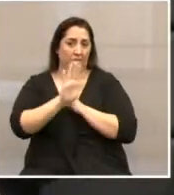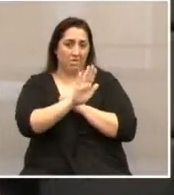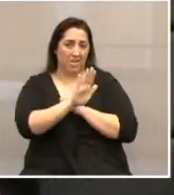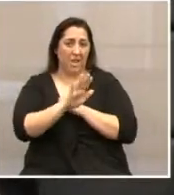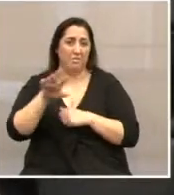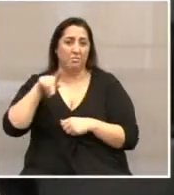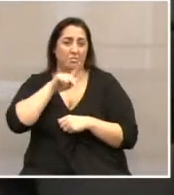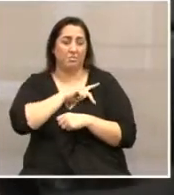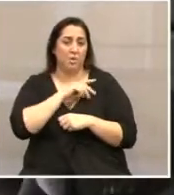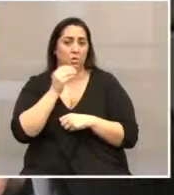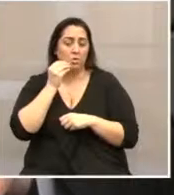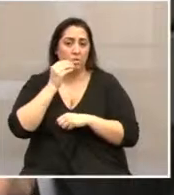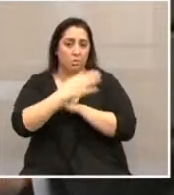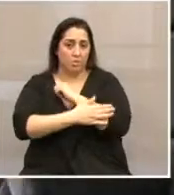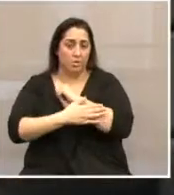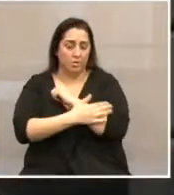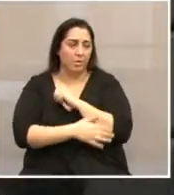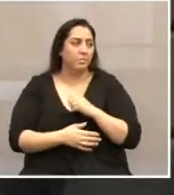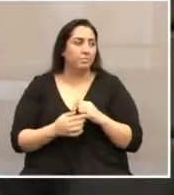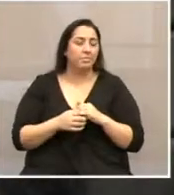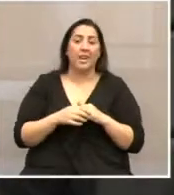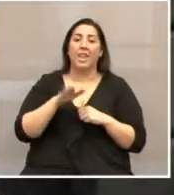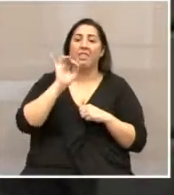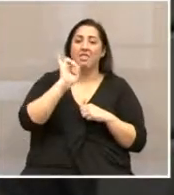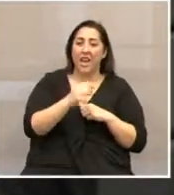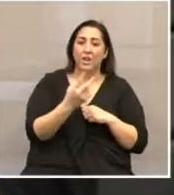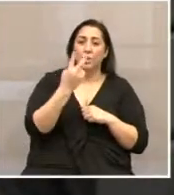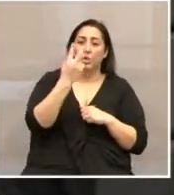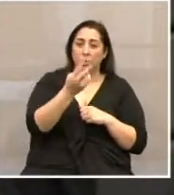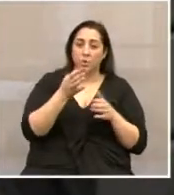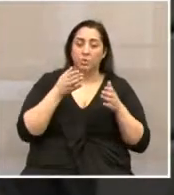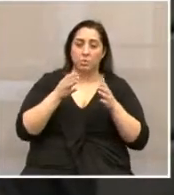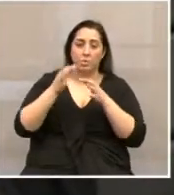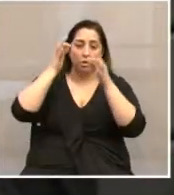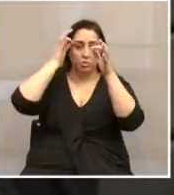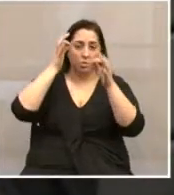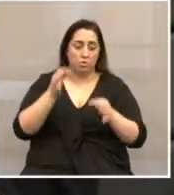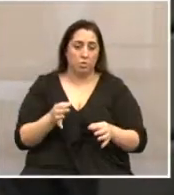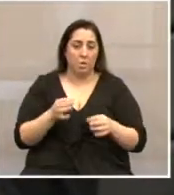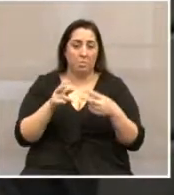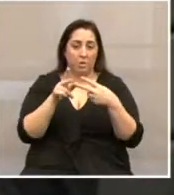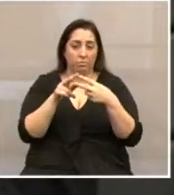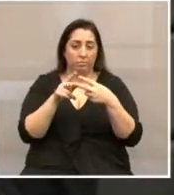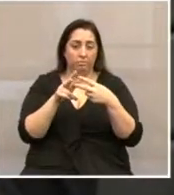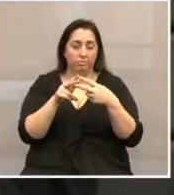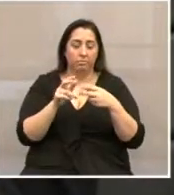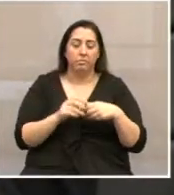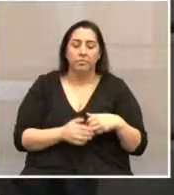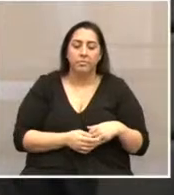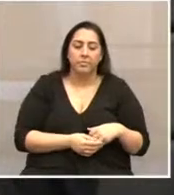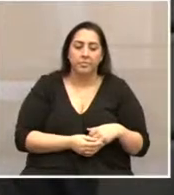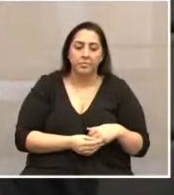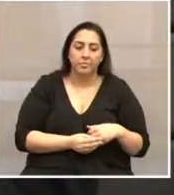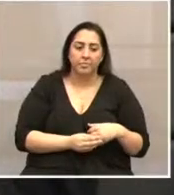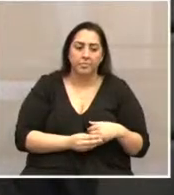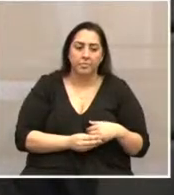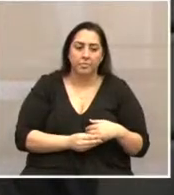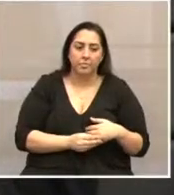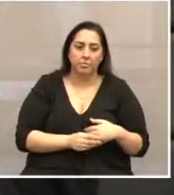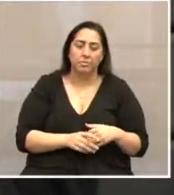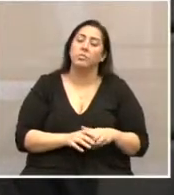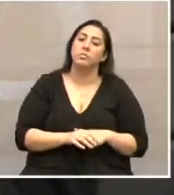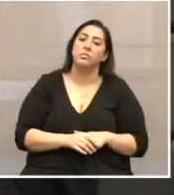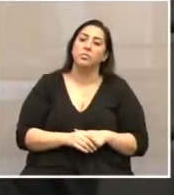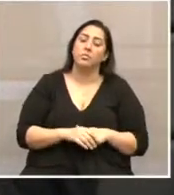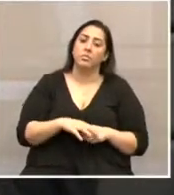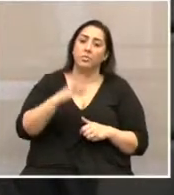conditions that are growing in influence, as we have documented in this very recent poll. The basic reality about four